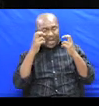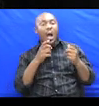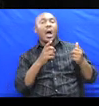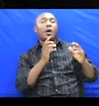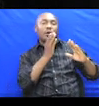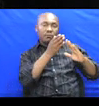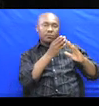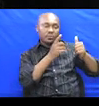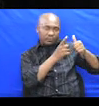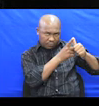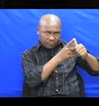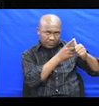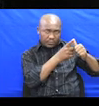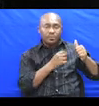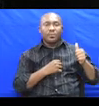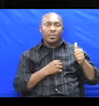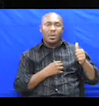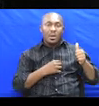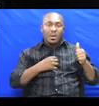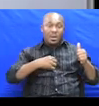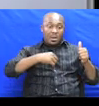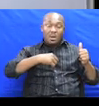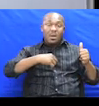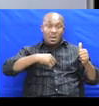as follows. First of all,